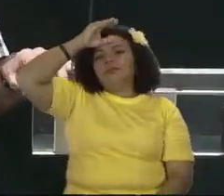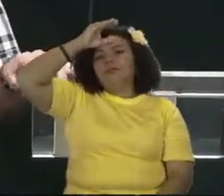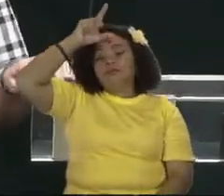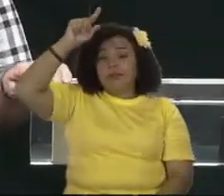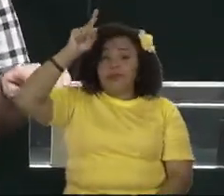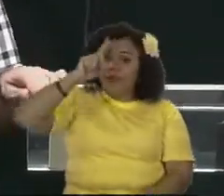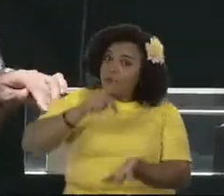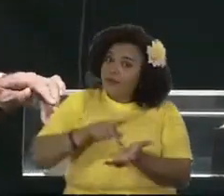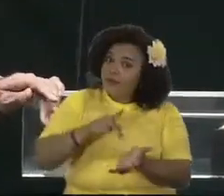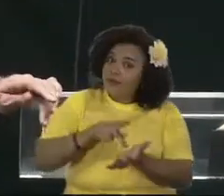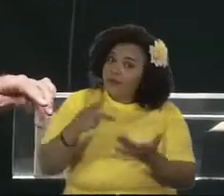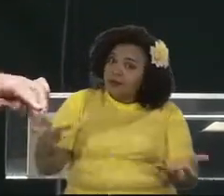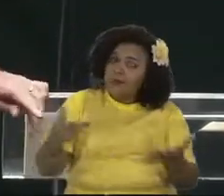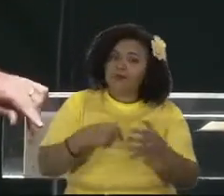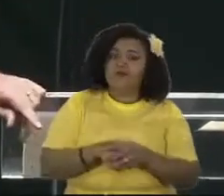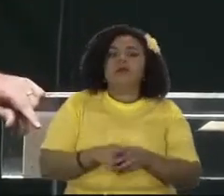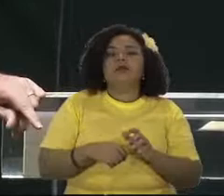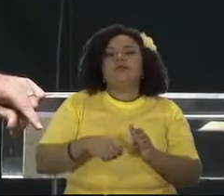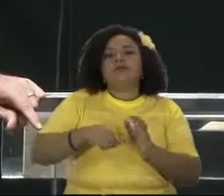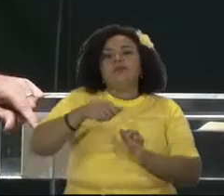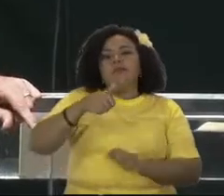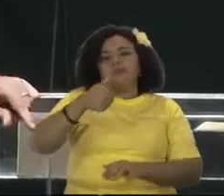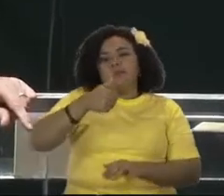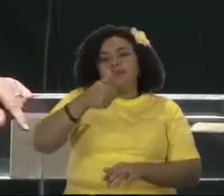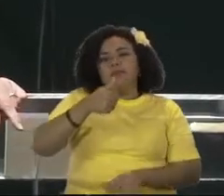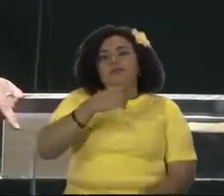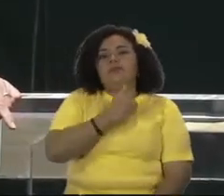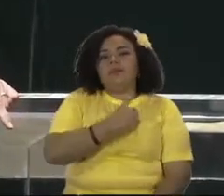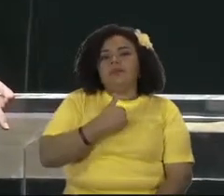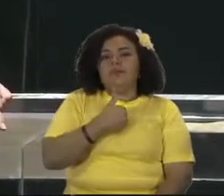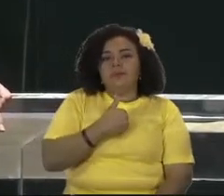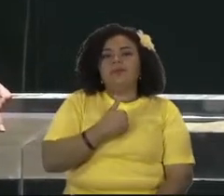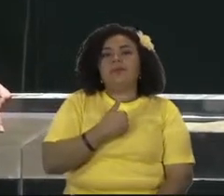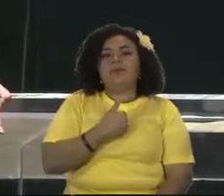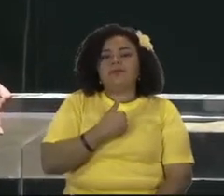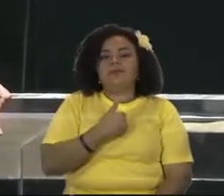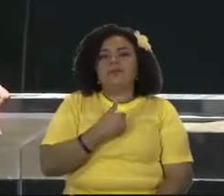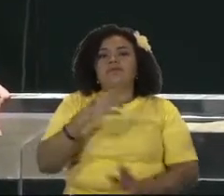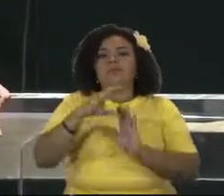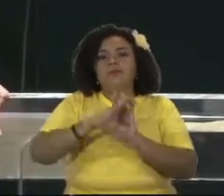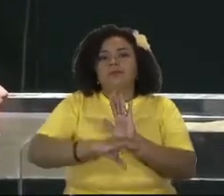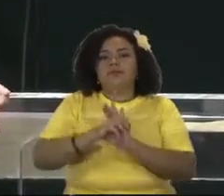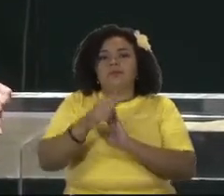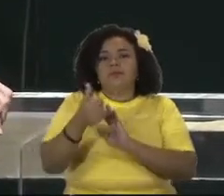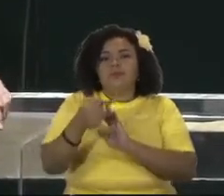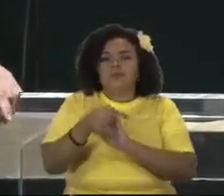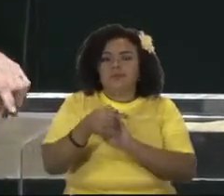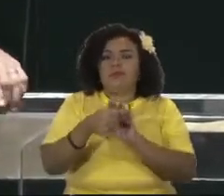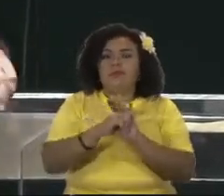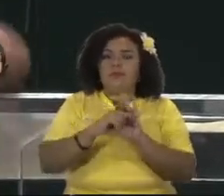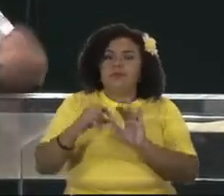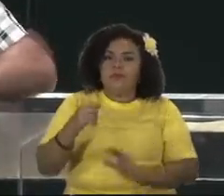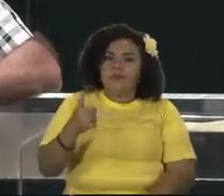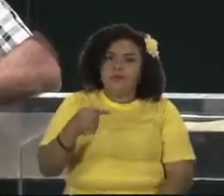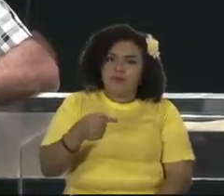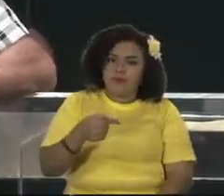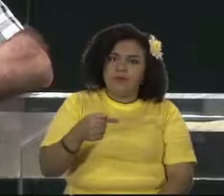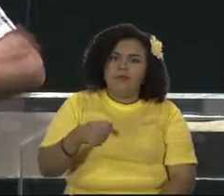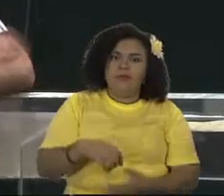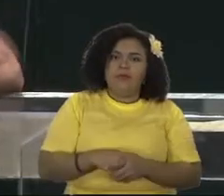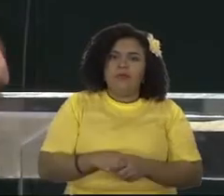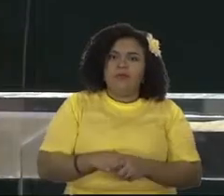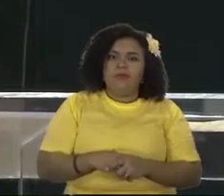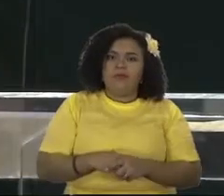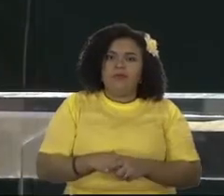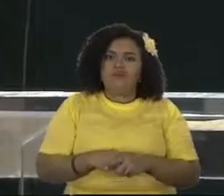17, verse 17, prove them in the word and the, in the truth, so that your word is true. That's why